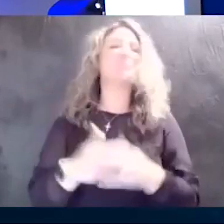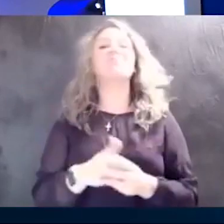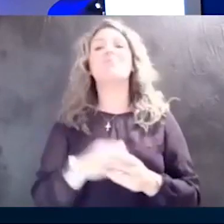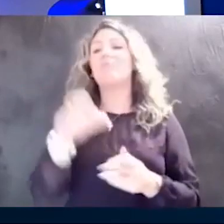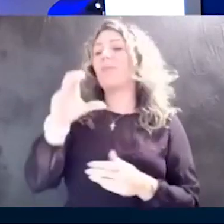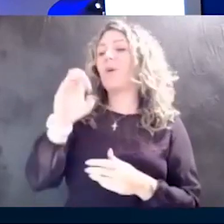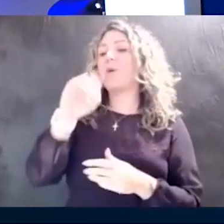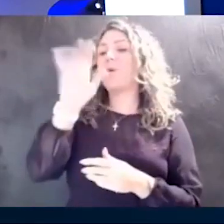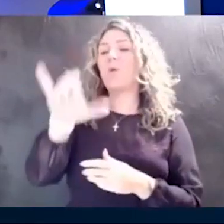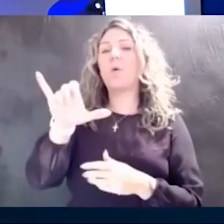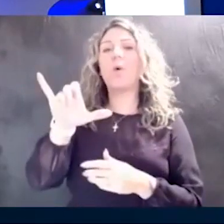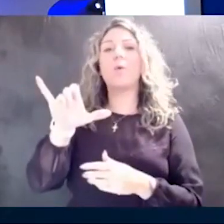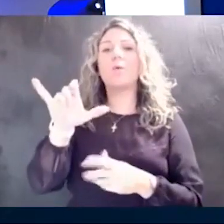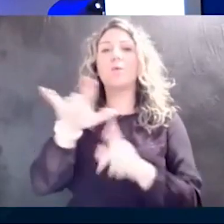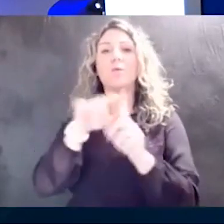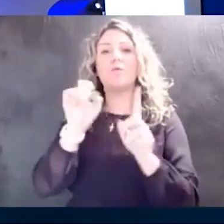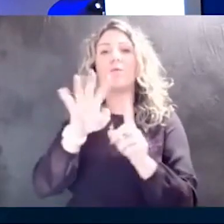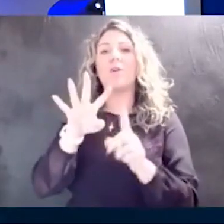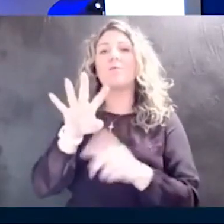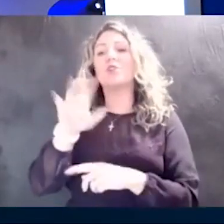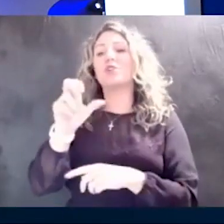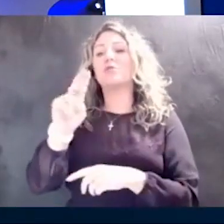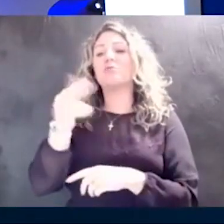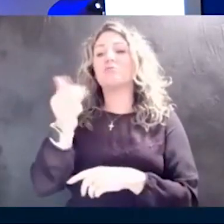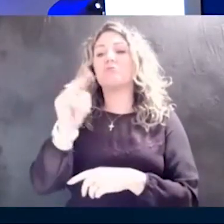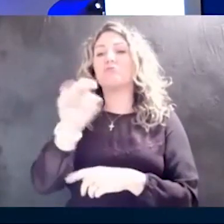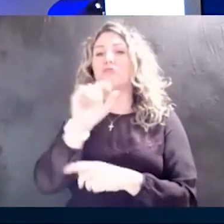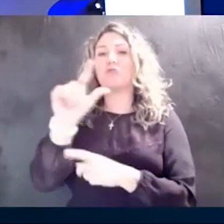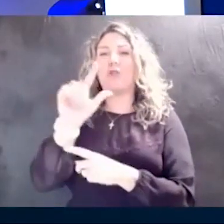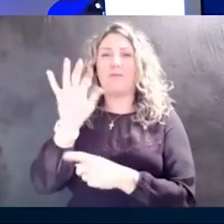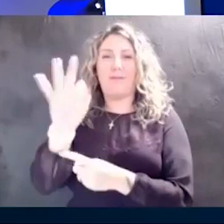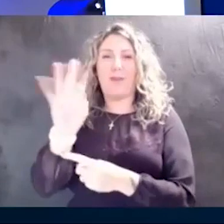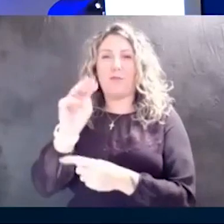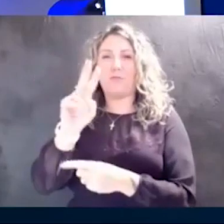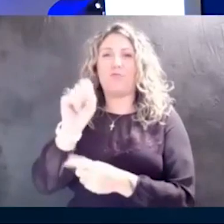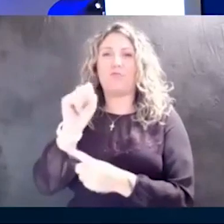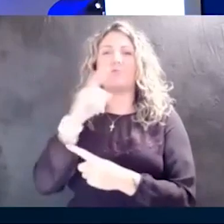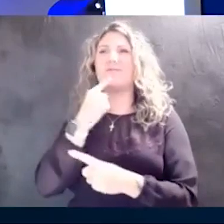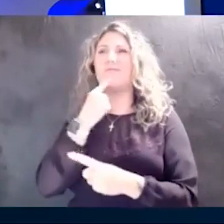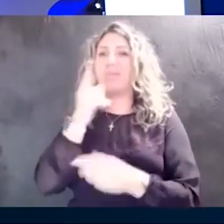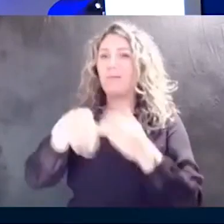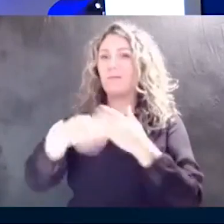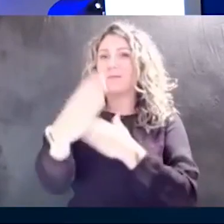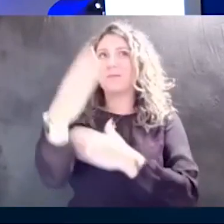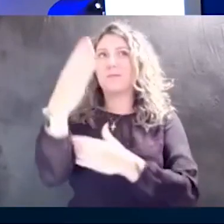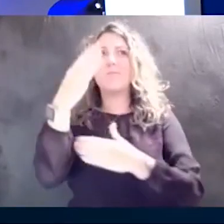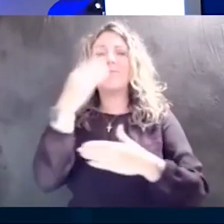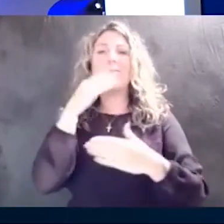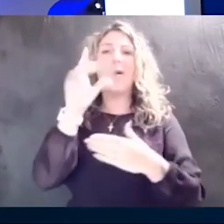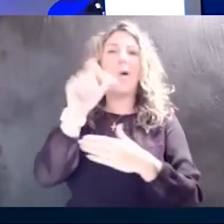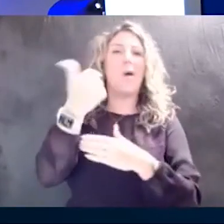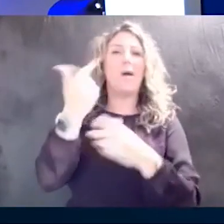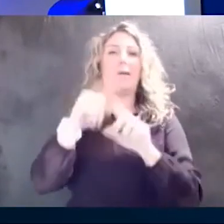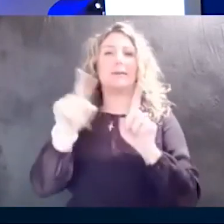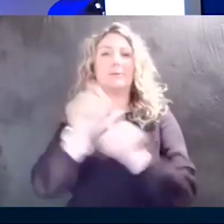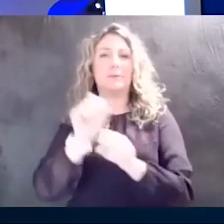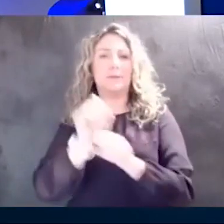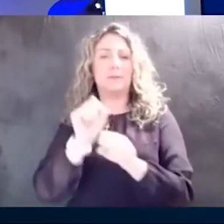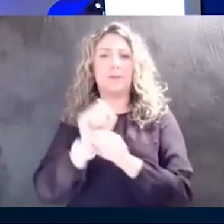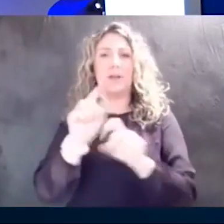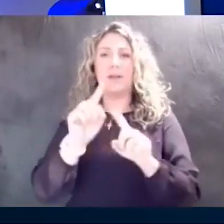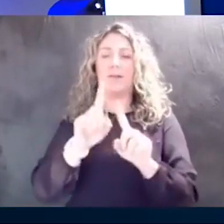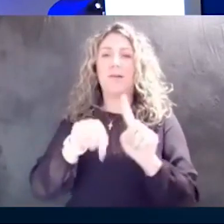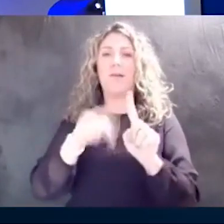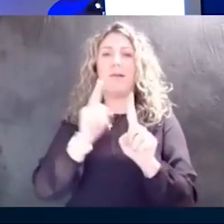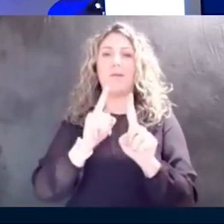with Channel 9 News. He says, I'm out on assignment this morning and unable to virtually attend, but he had this question for you. Larger